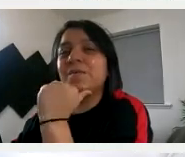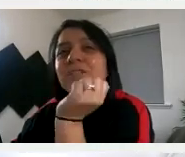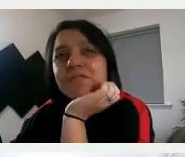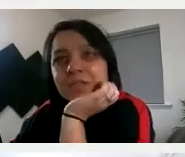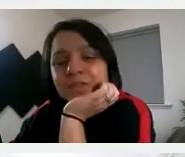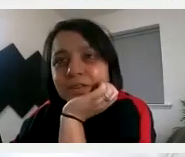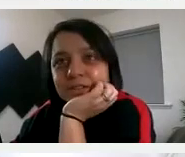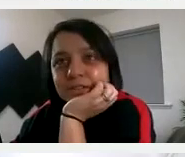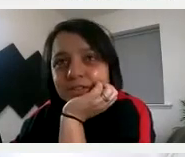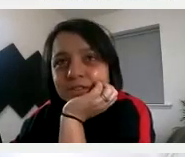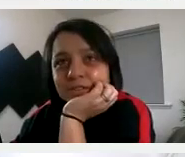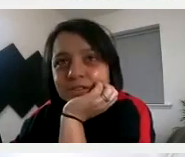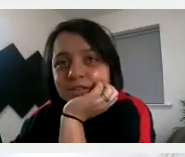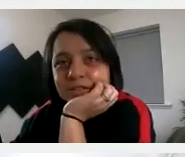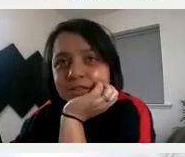Not food.